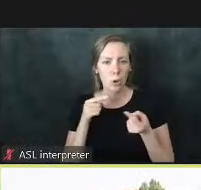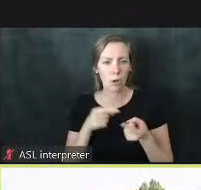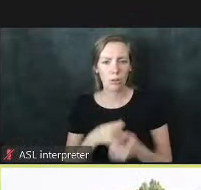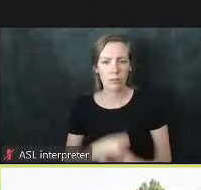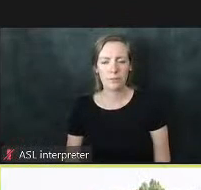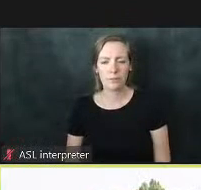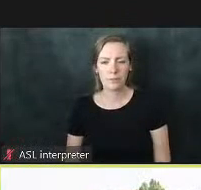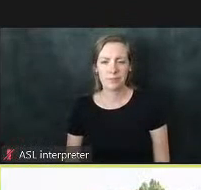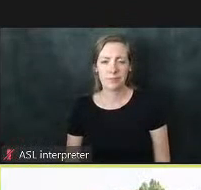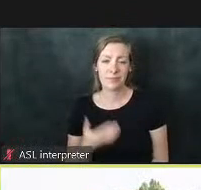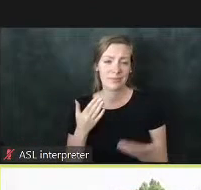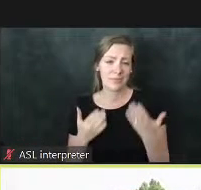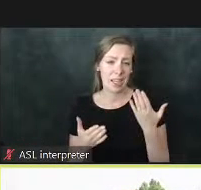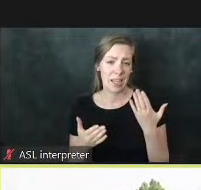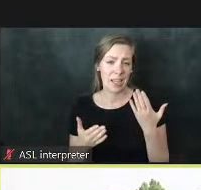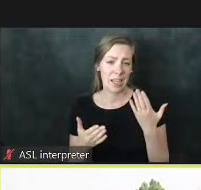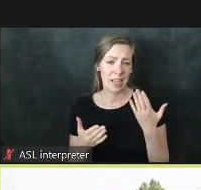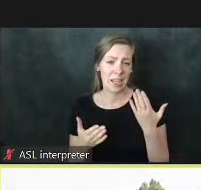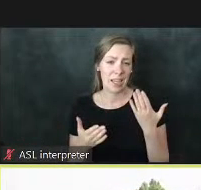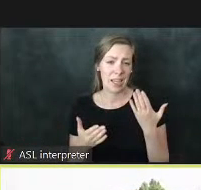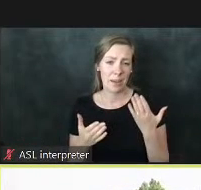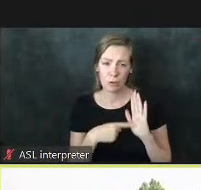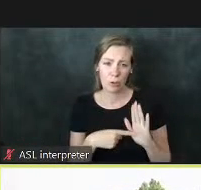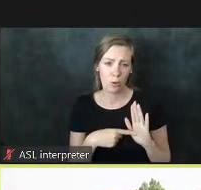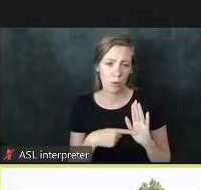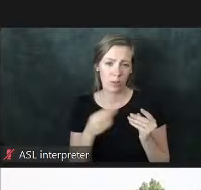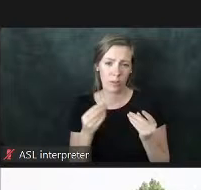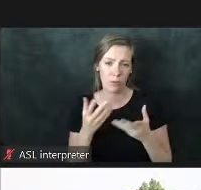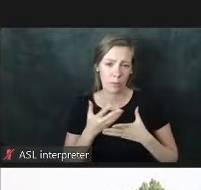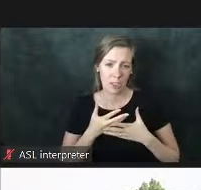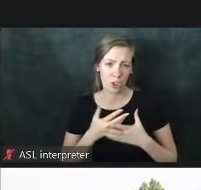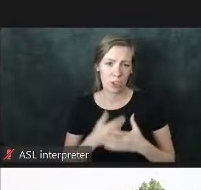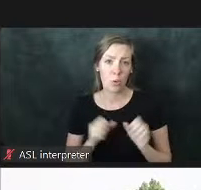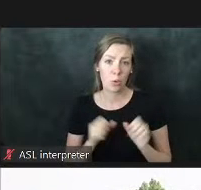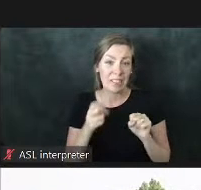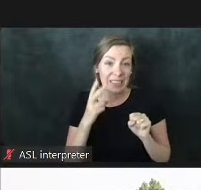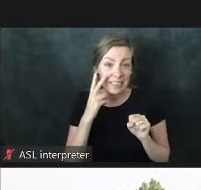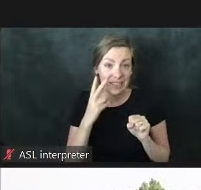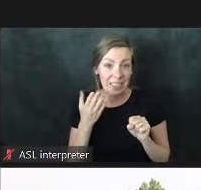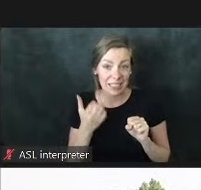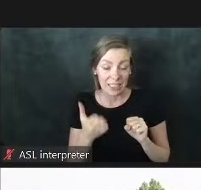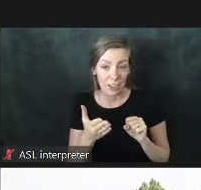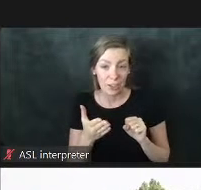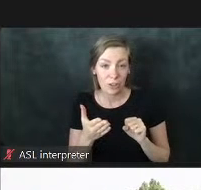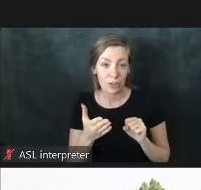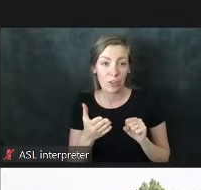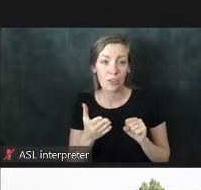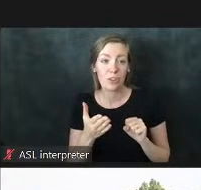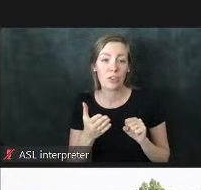I might not be able. Can you see it now? Yeah, we can see it here.